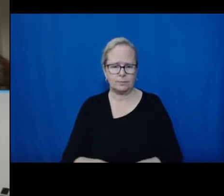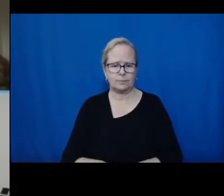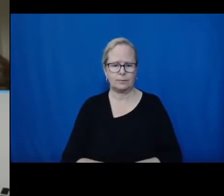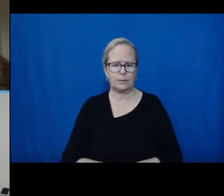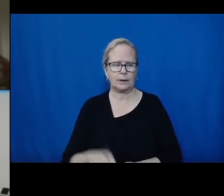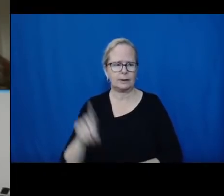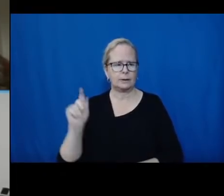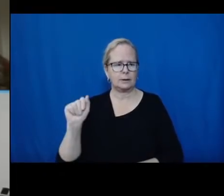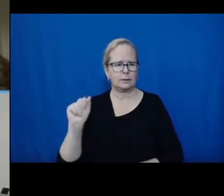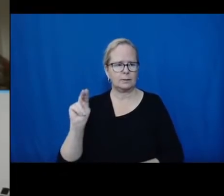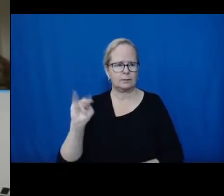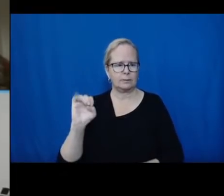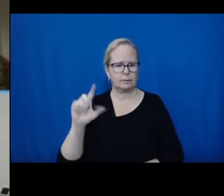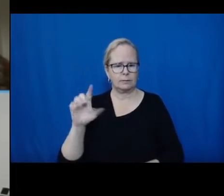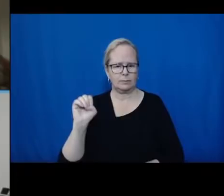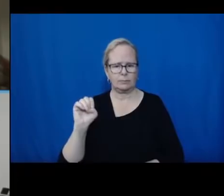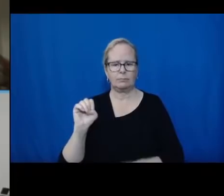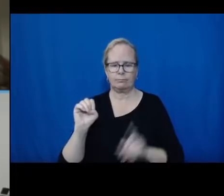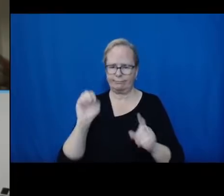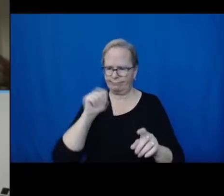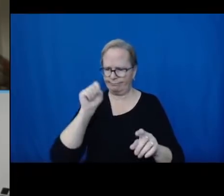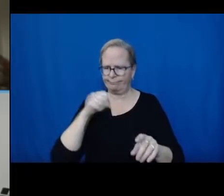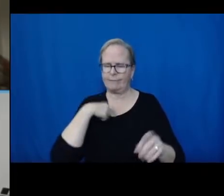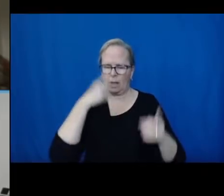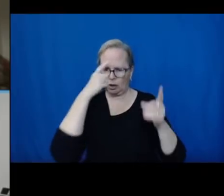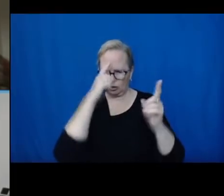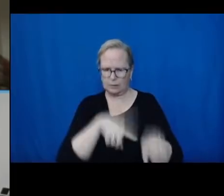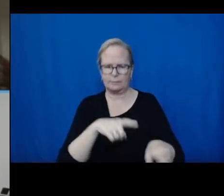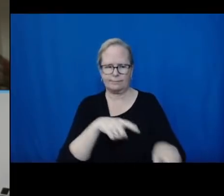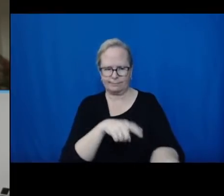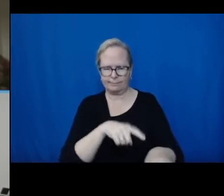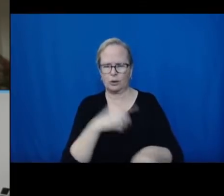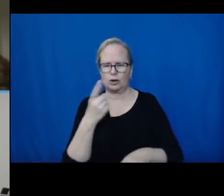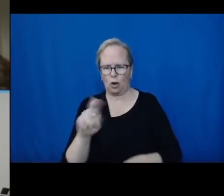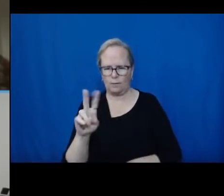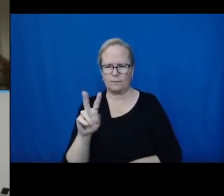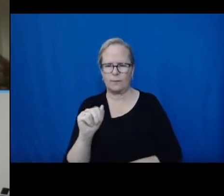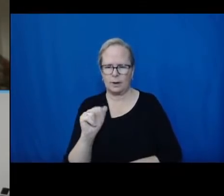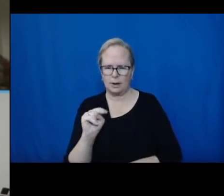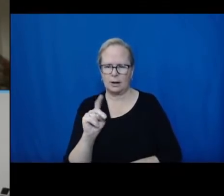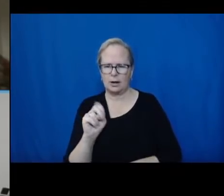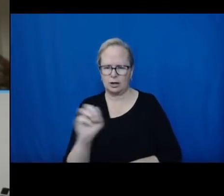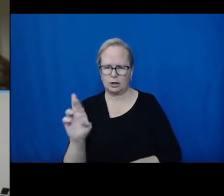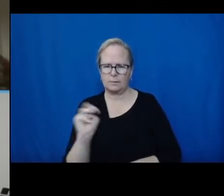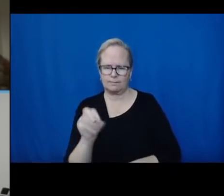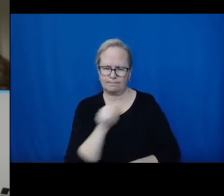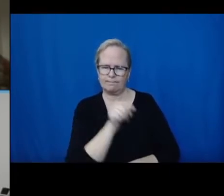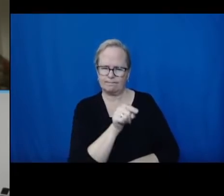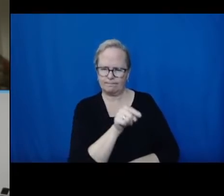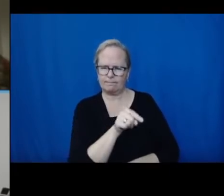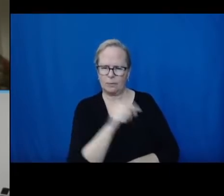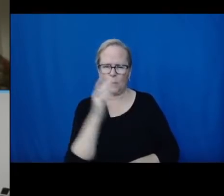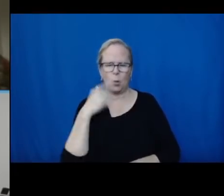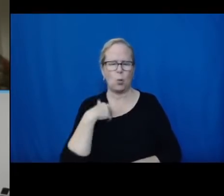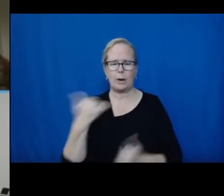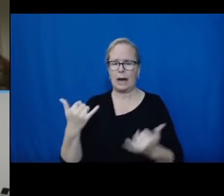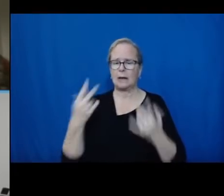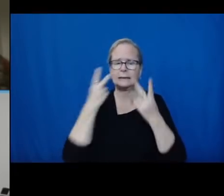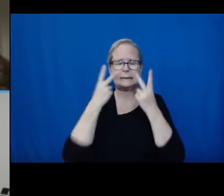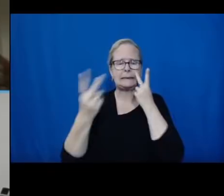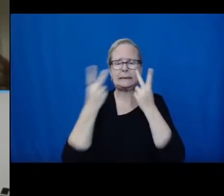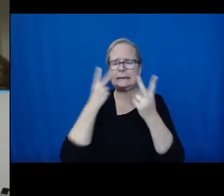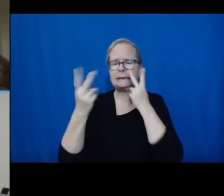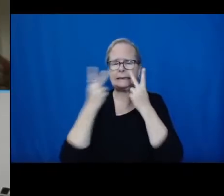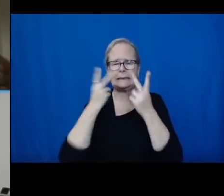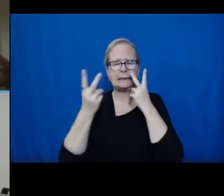all those sentiments and add that what we're seeing is a lot of presenteeism. So the idea that despite not being mentally